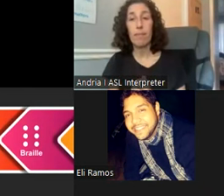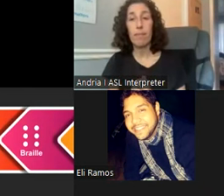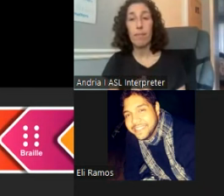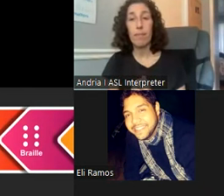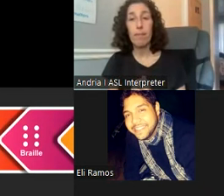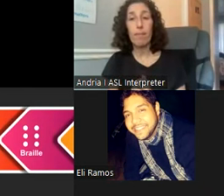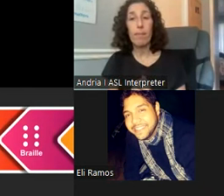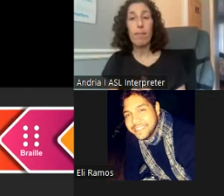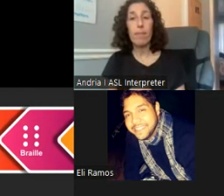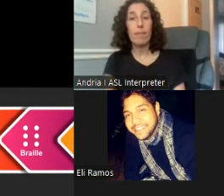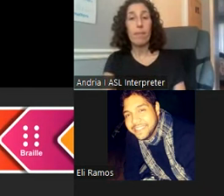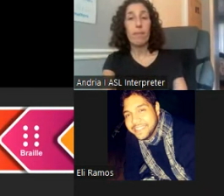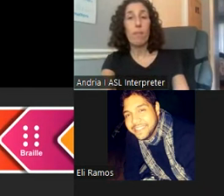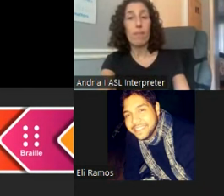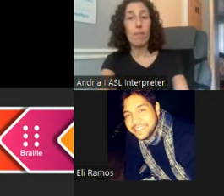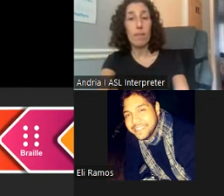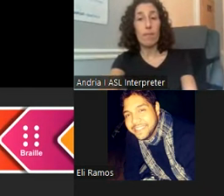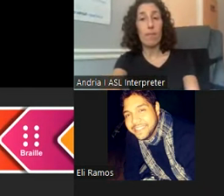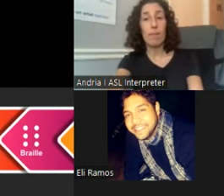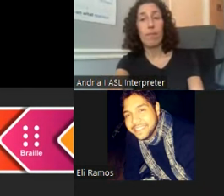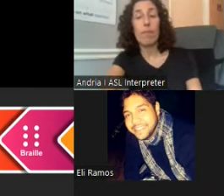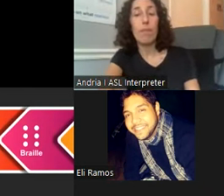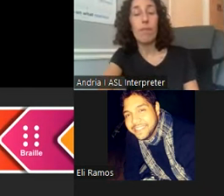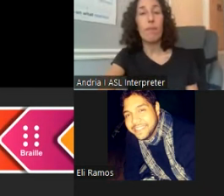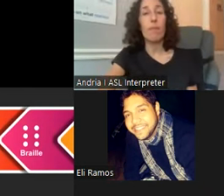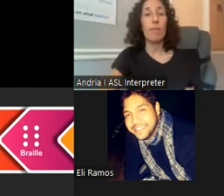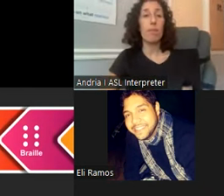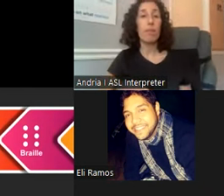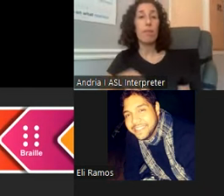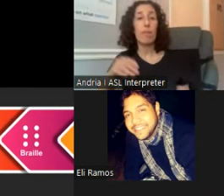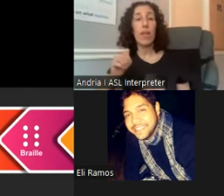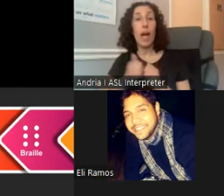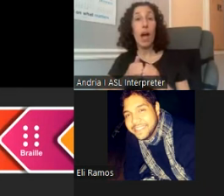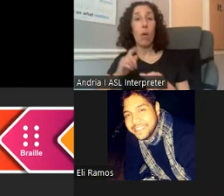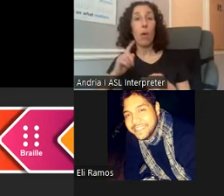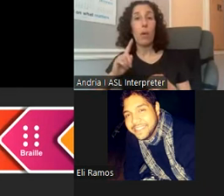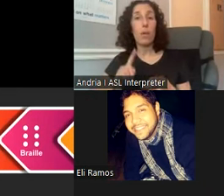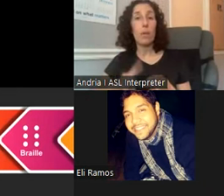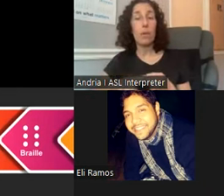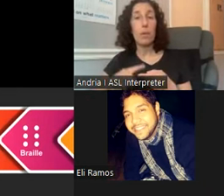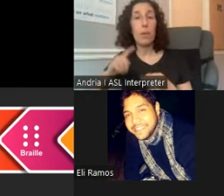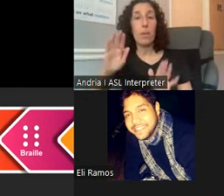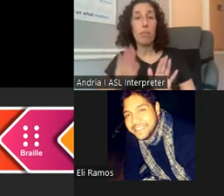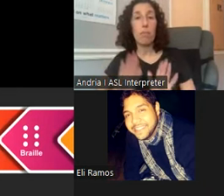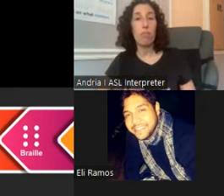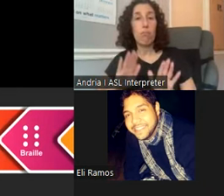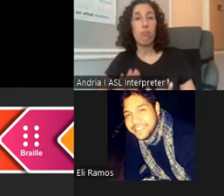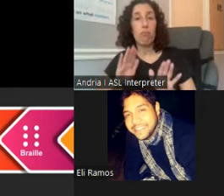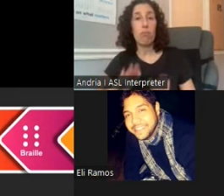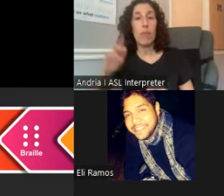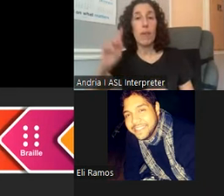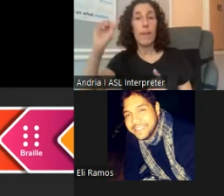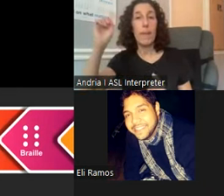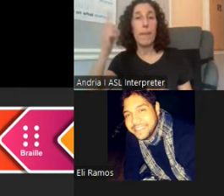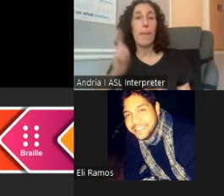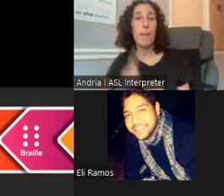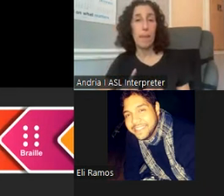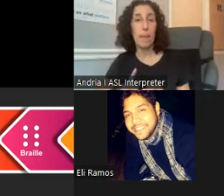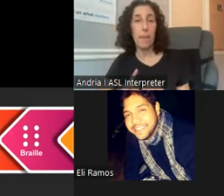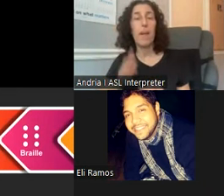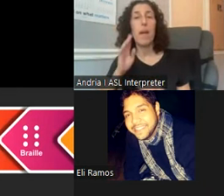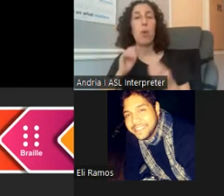Here are some de-escalation techniques that are helpful when you find yourself in a high-stress situation. I'm going to kind of breeze through them. Again, you'll